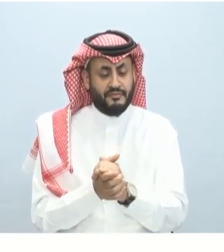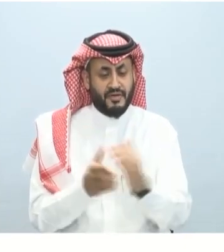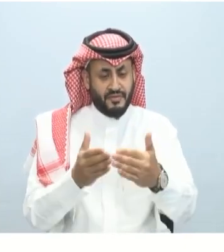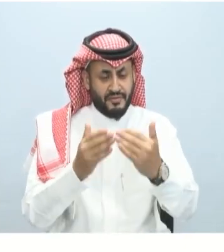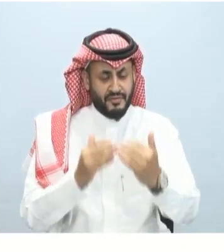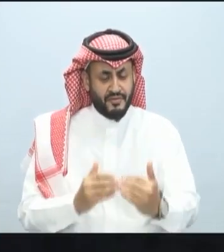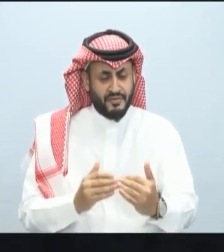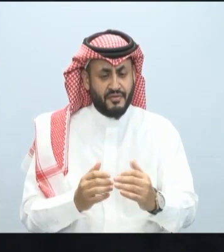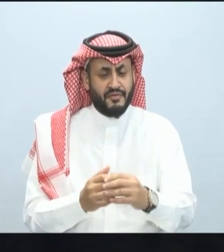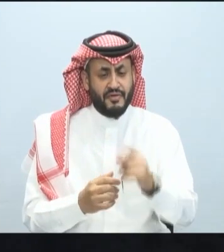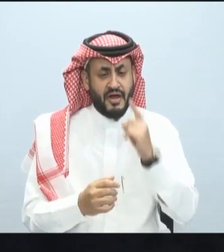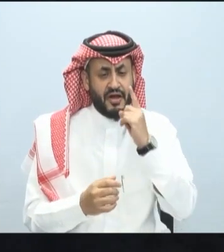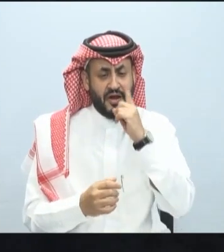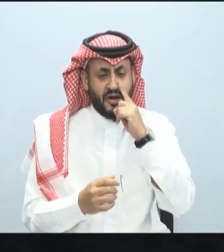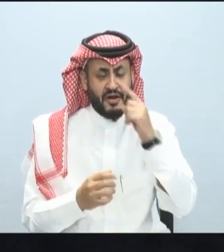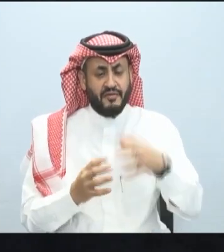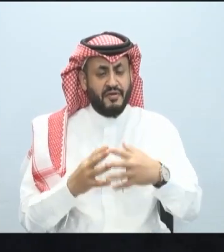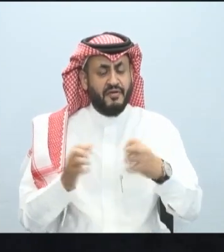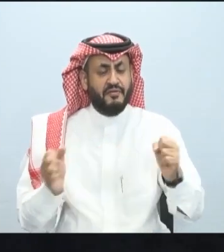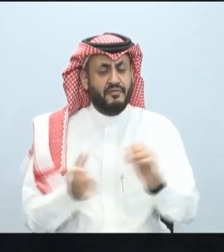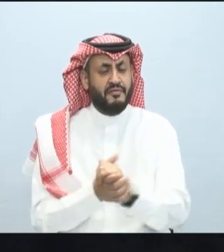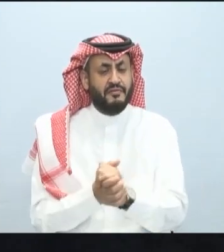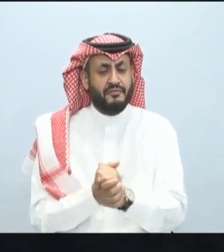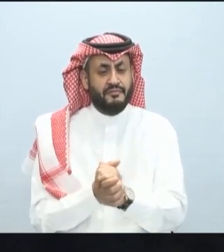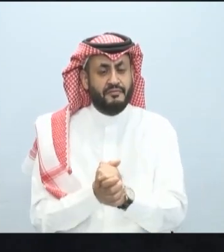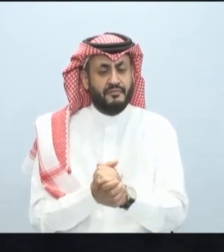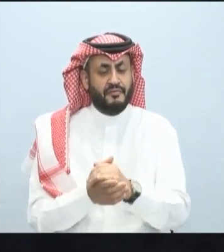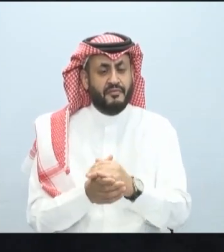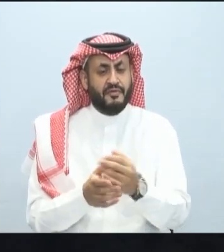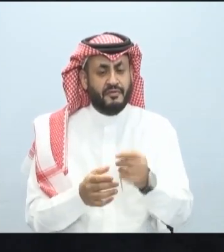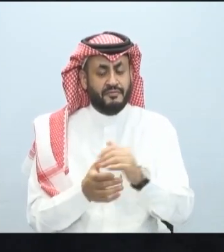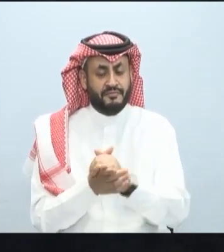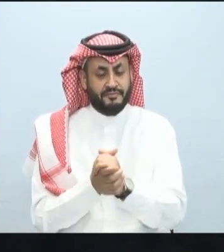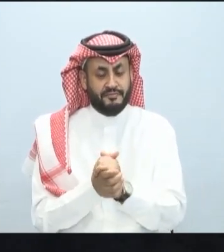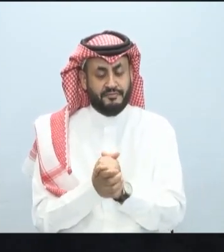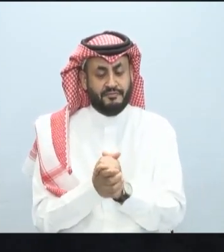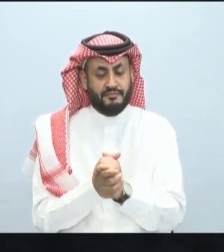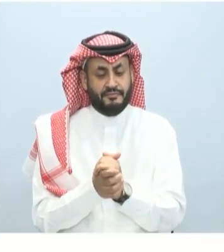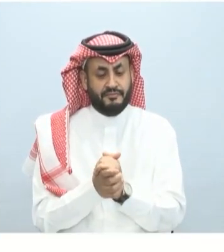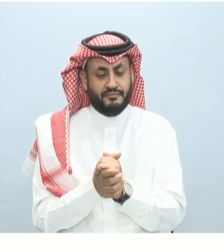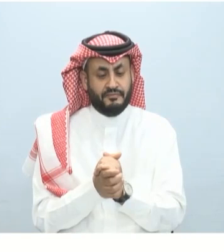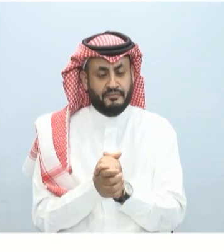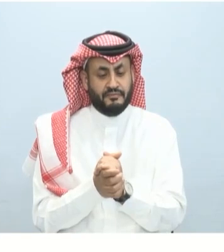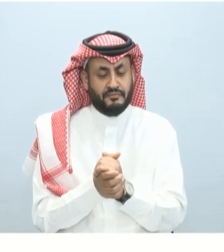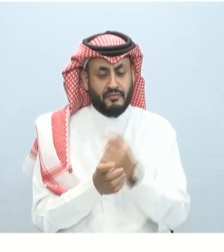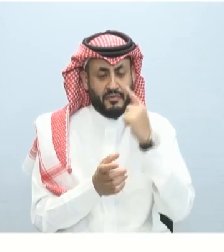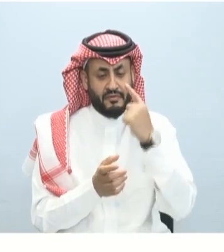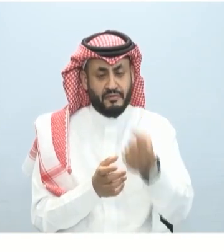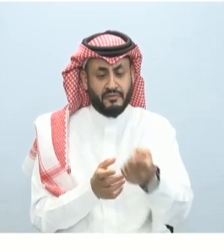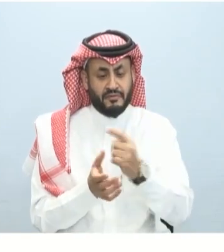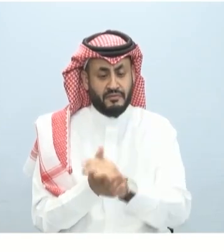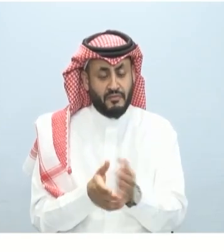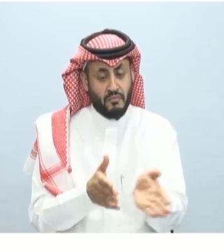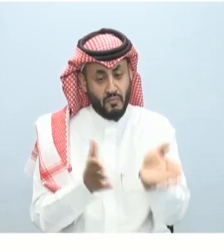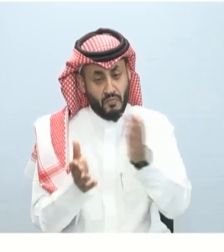and something that just shows the kind or the elements of this genre here. Now, also you can see that we have here